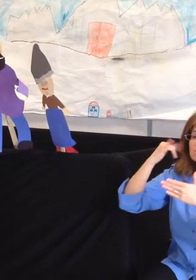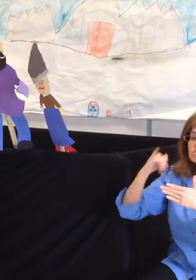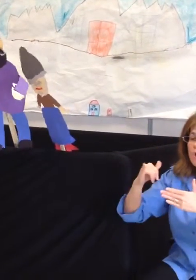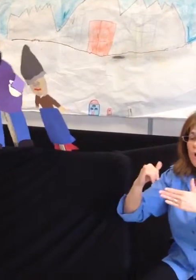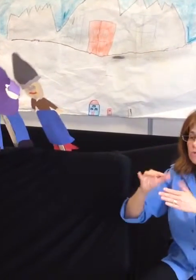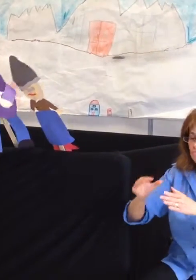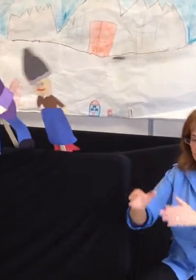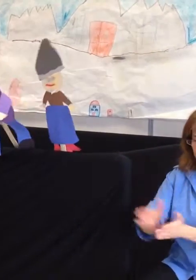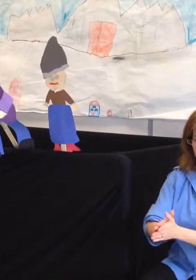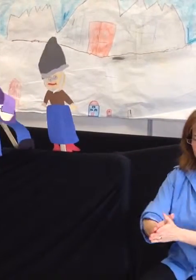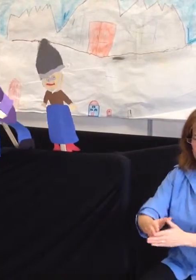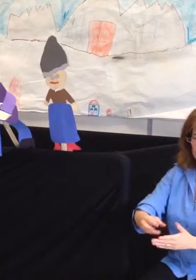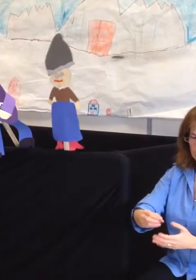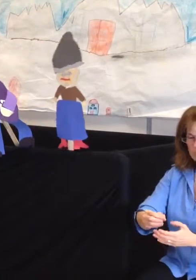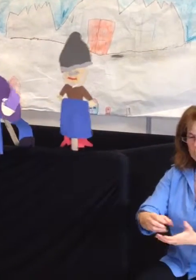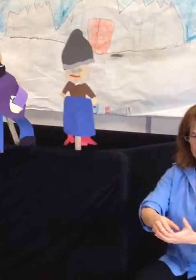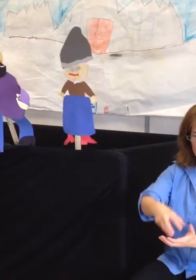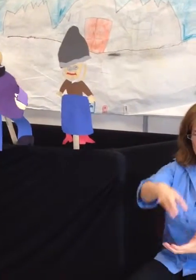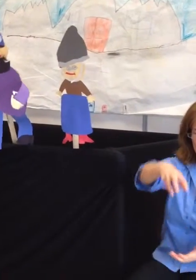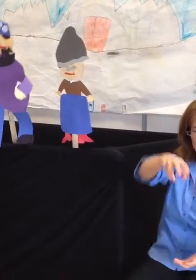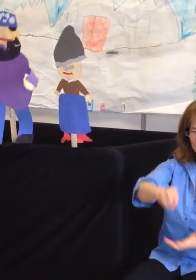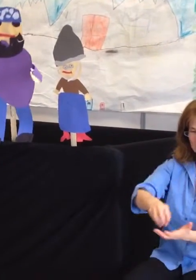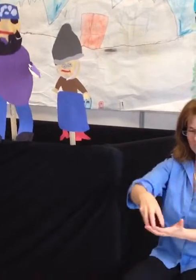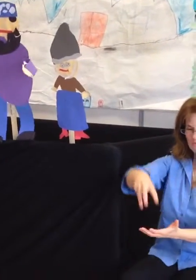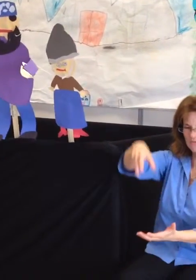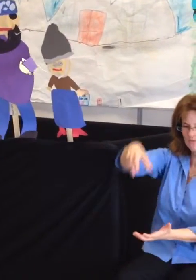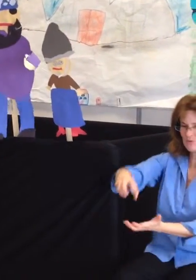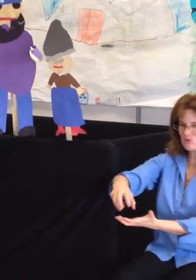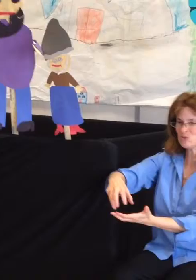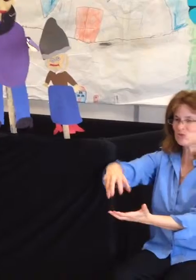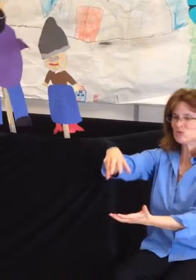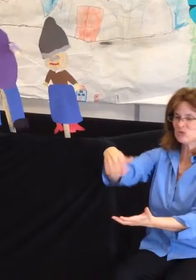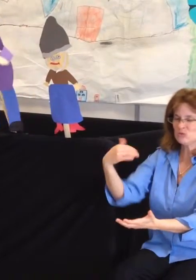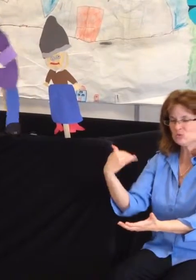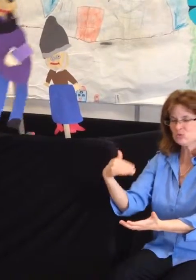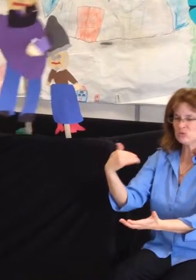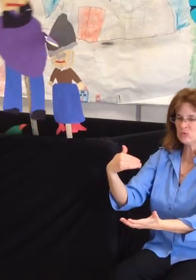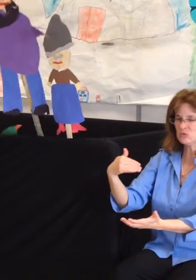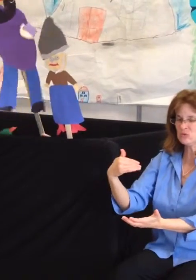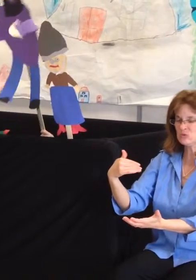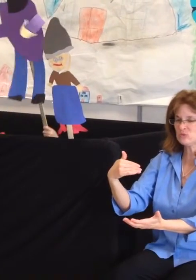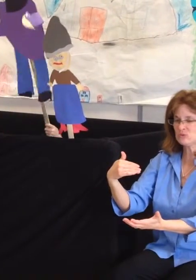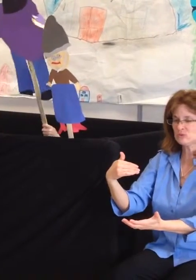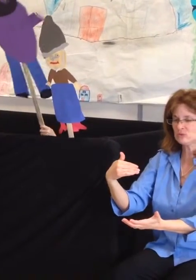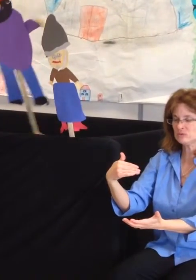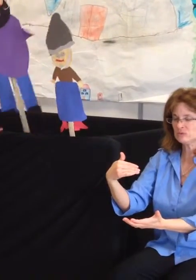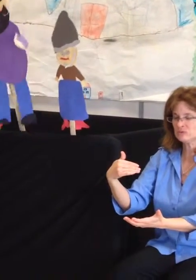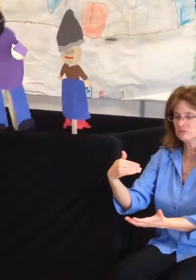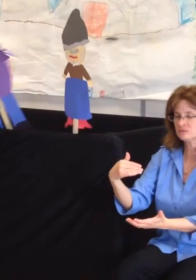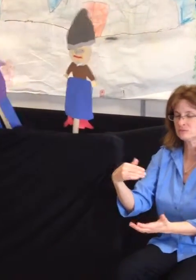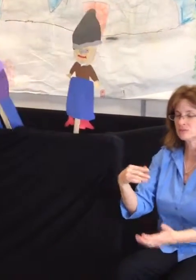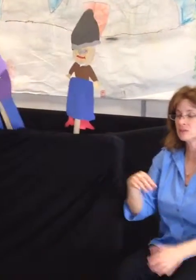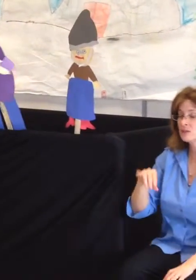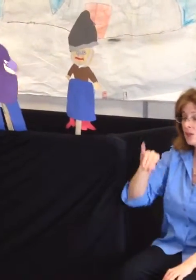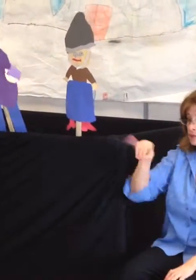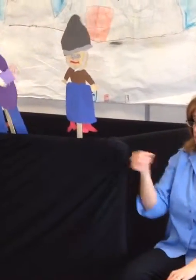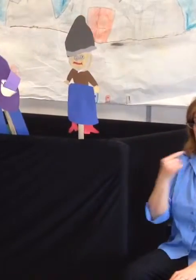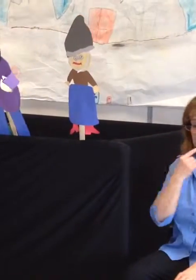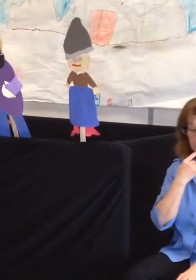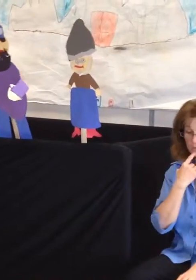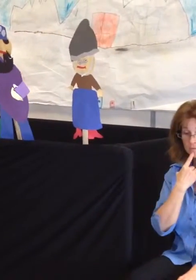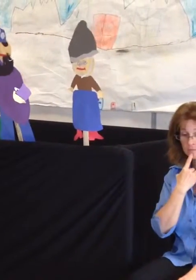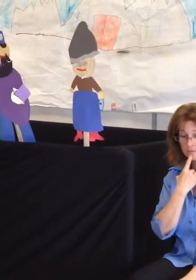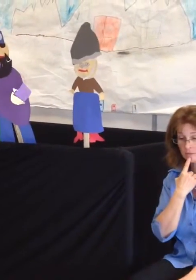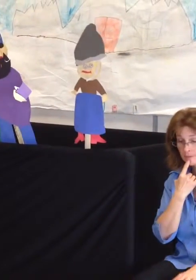at all this gold he got for the boy's cow." And Jack so heard what he said and said,